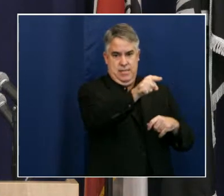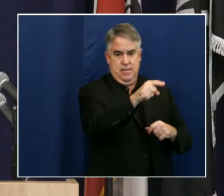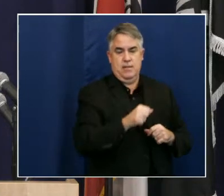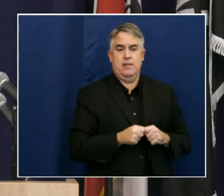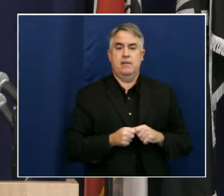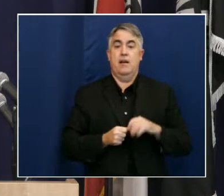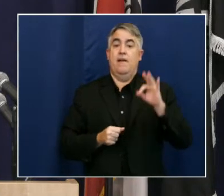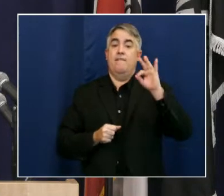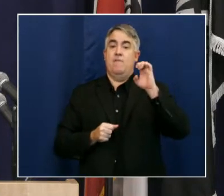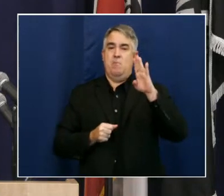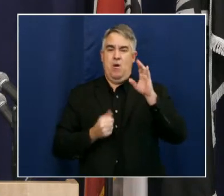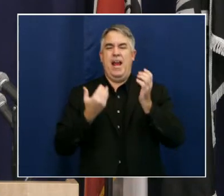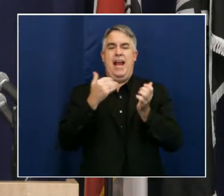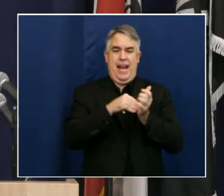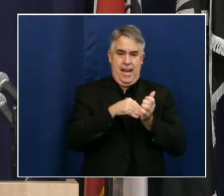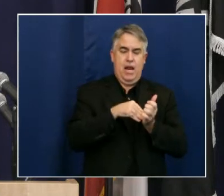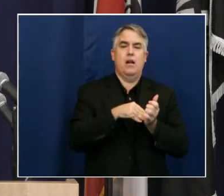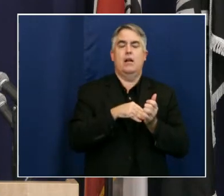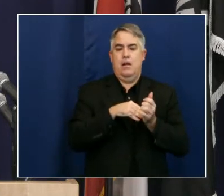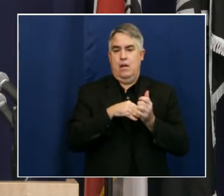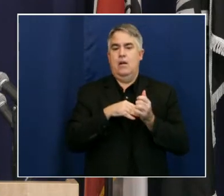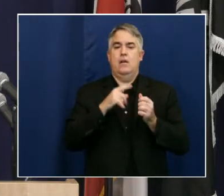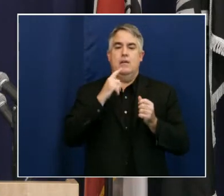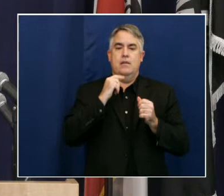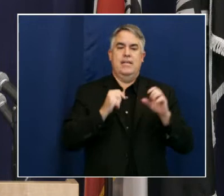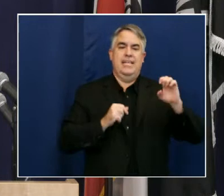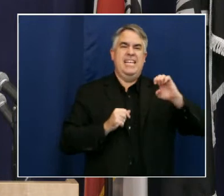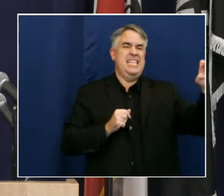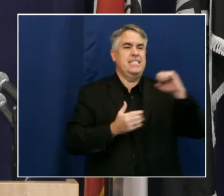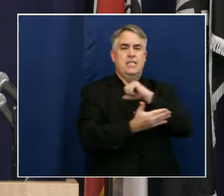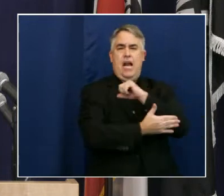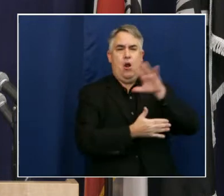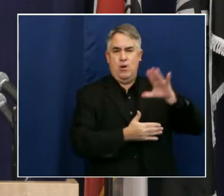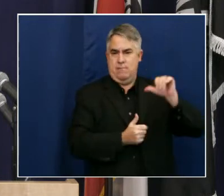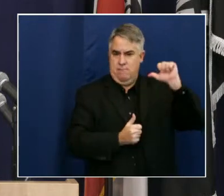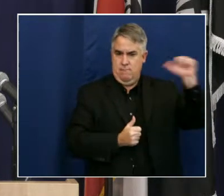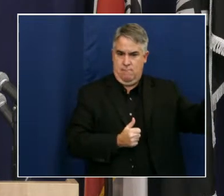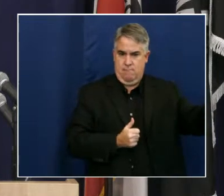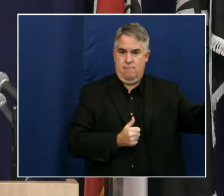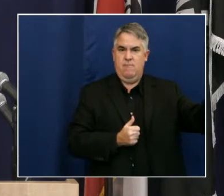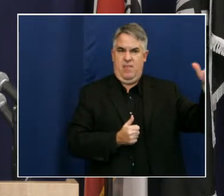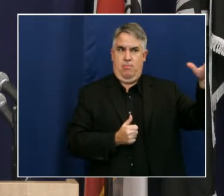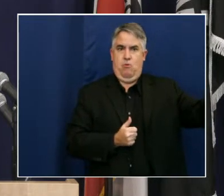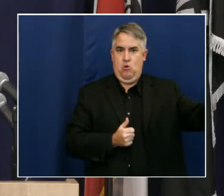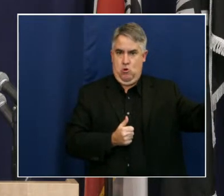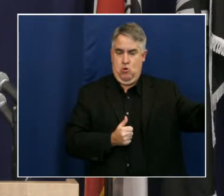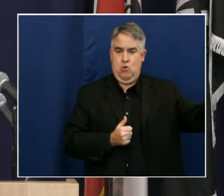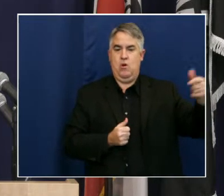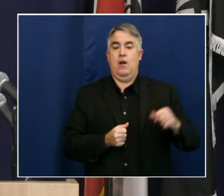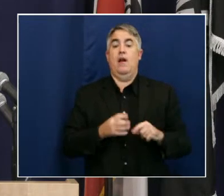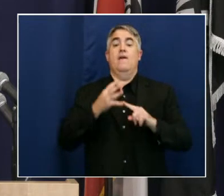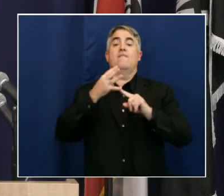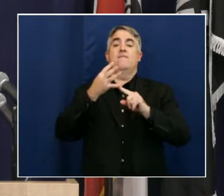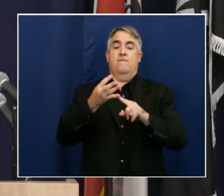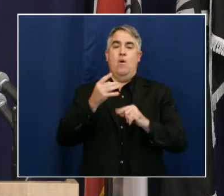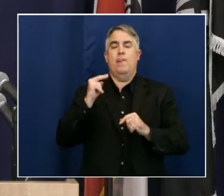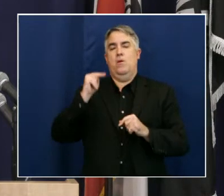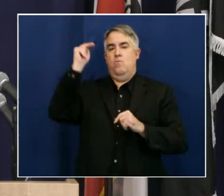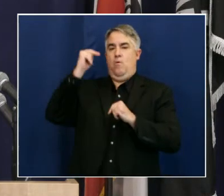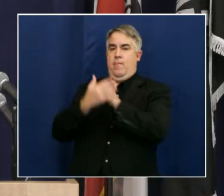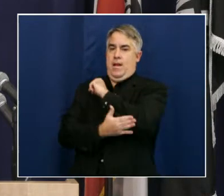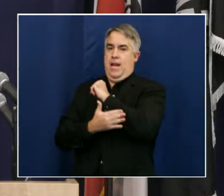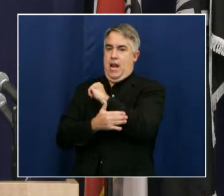to open similar type functions in East County and North County. We're working on locations, we're working on planning, we're working